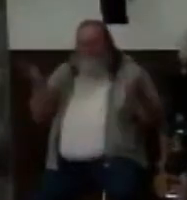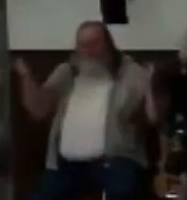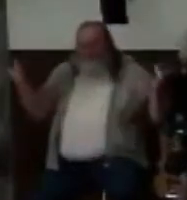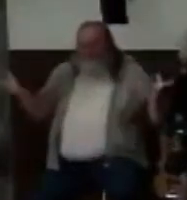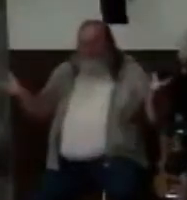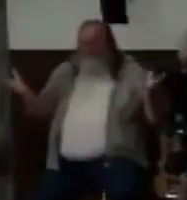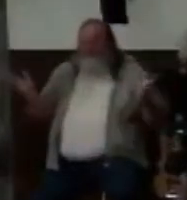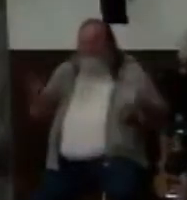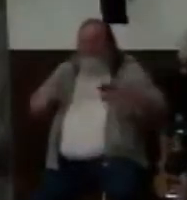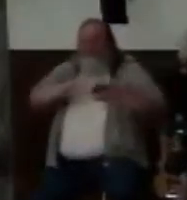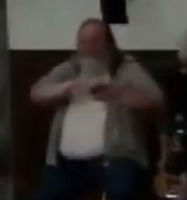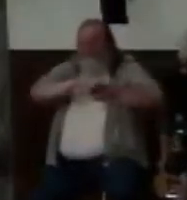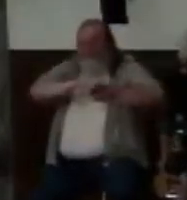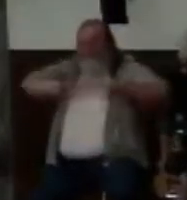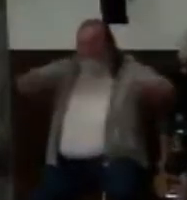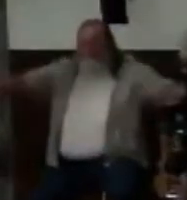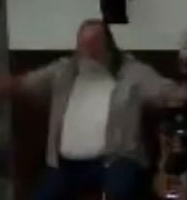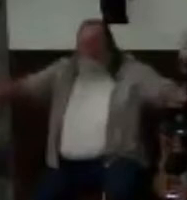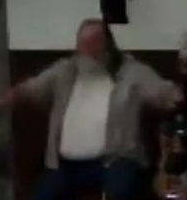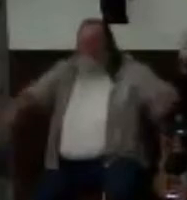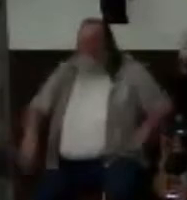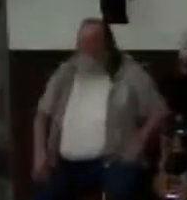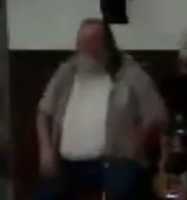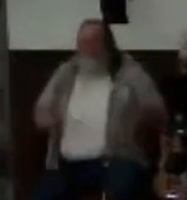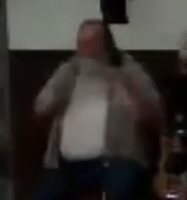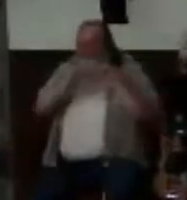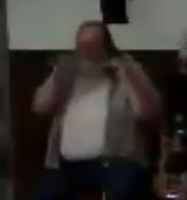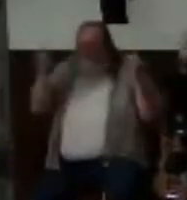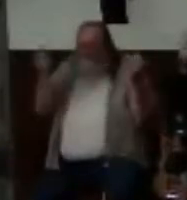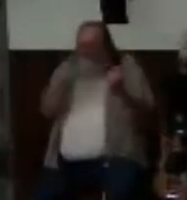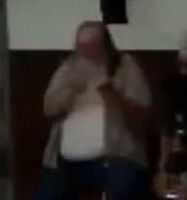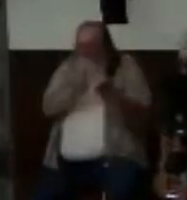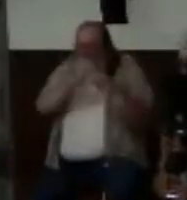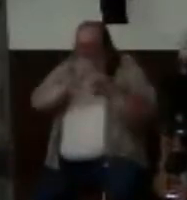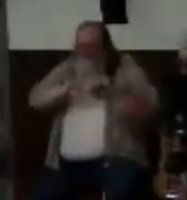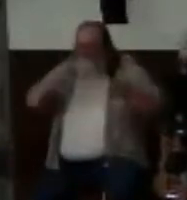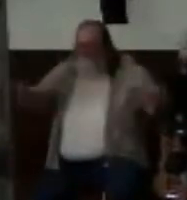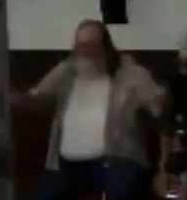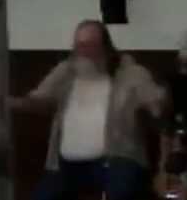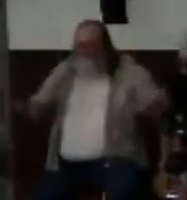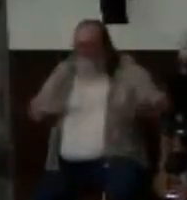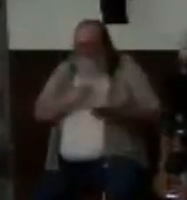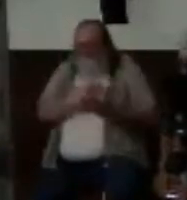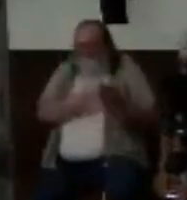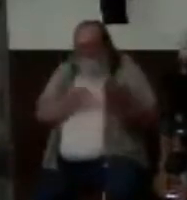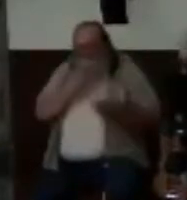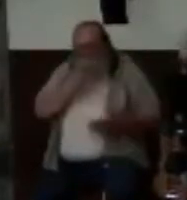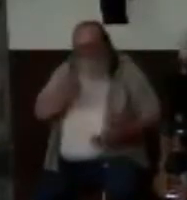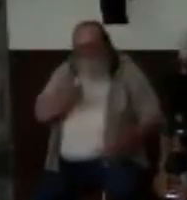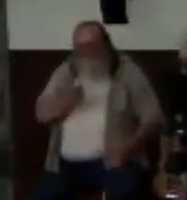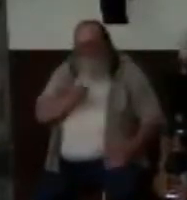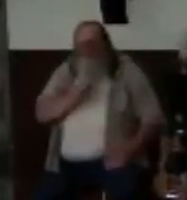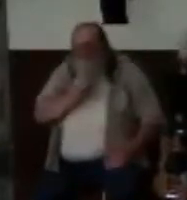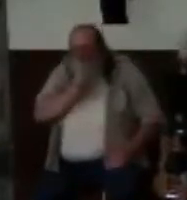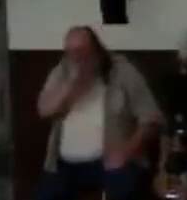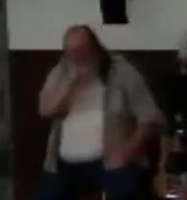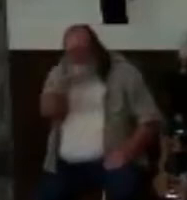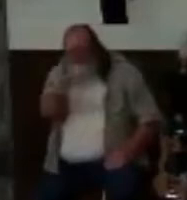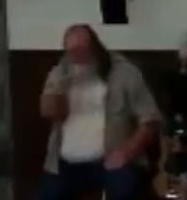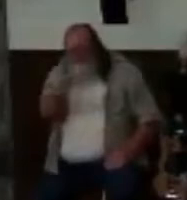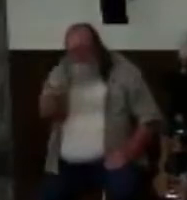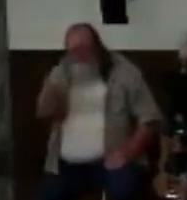40. When the crowds heard him say this, some of them declared, "Surely this man is the prophet we've